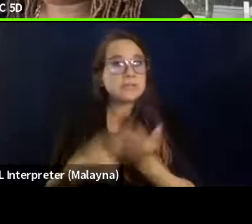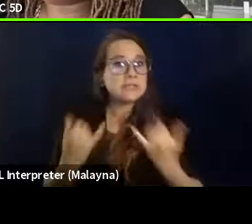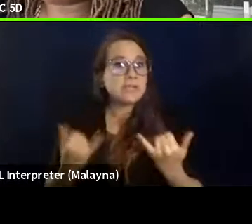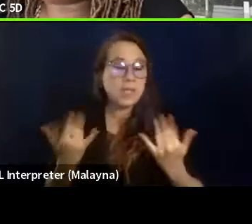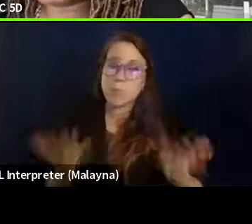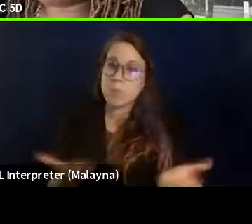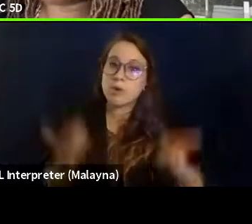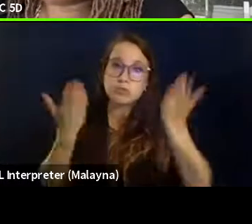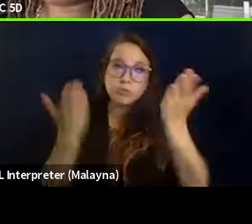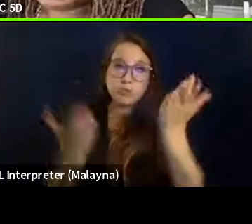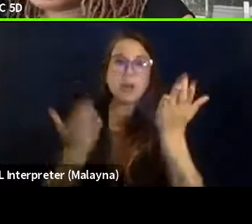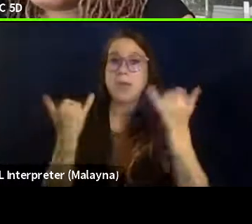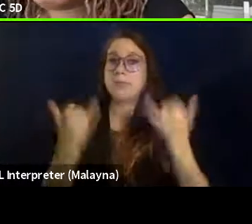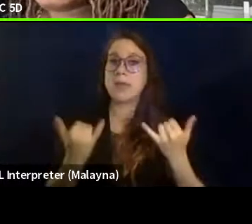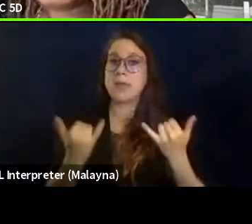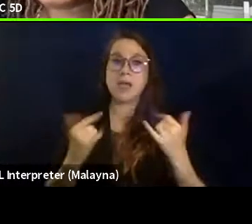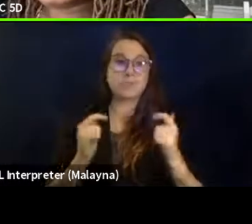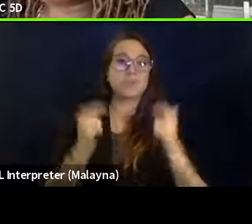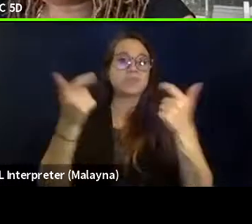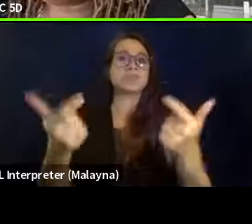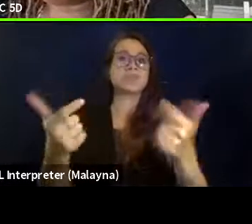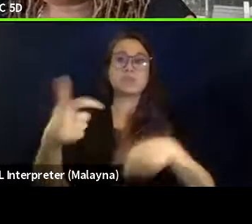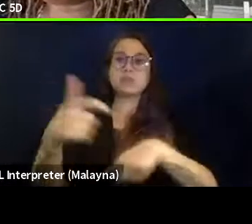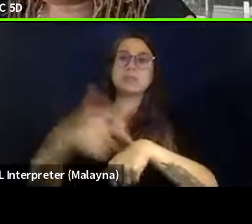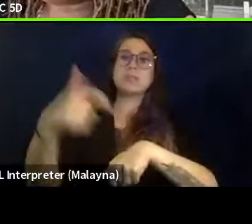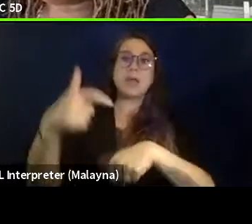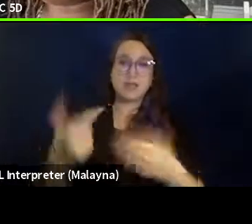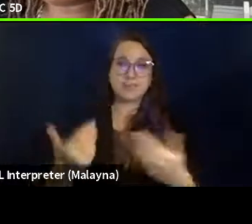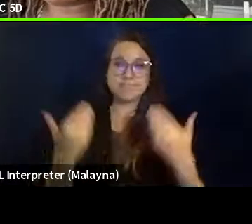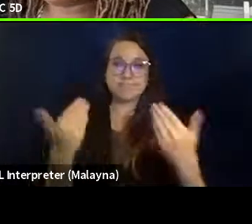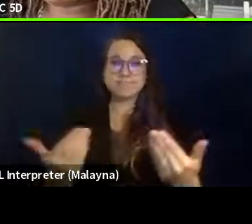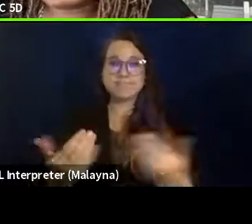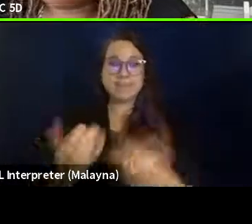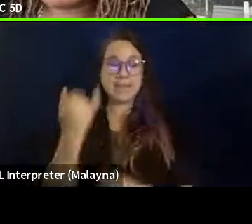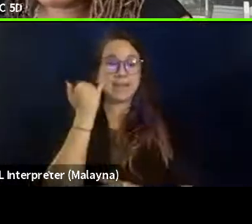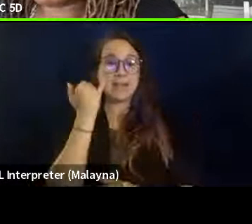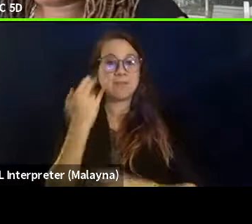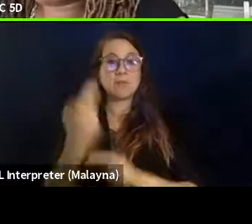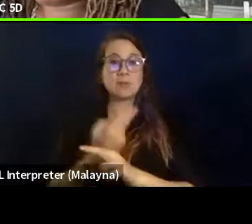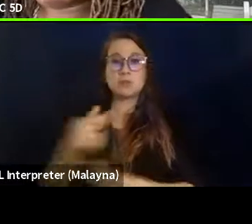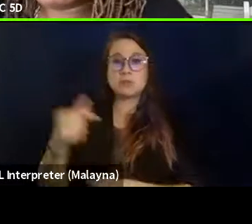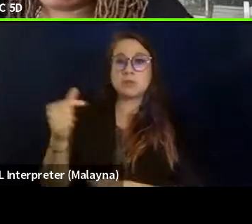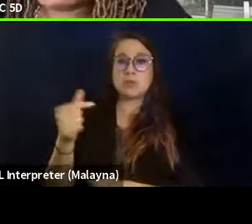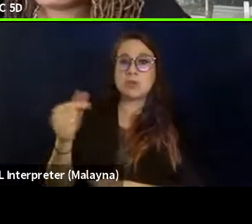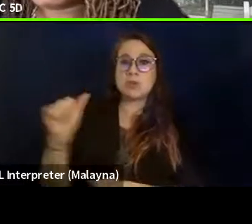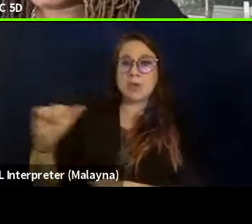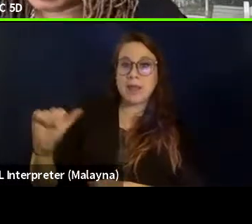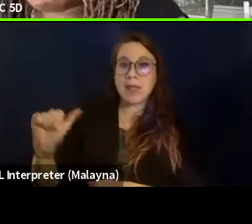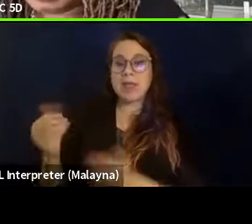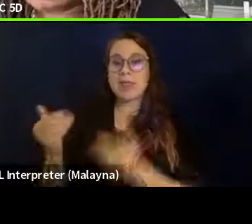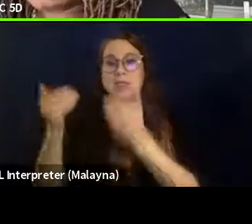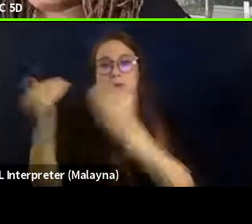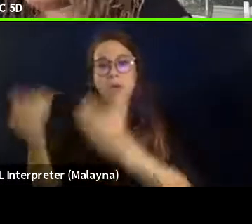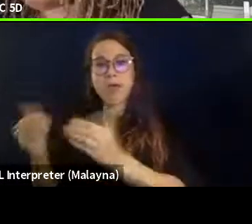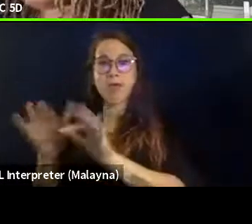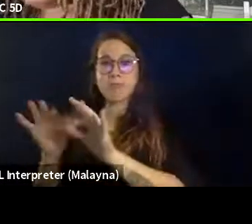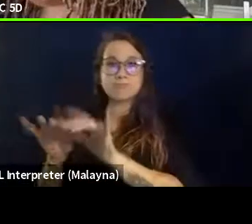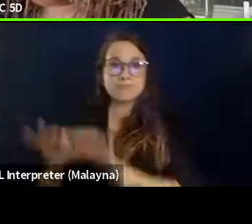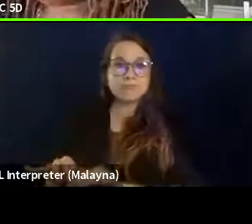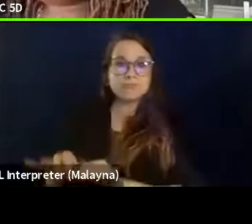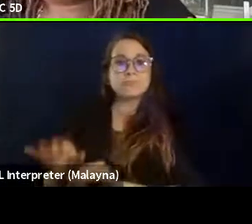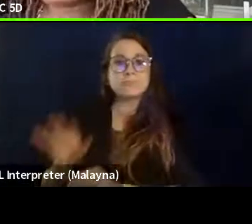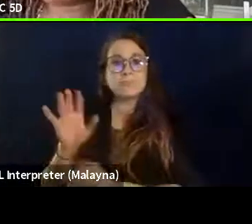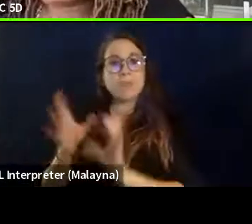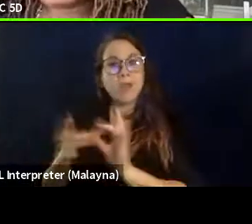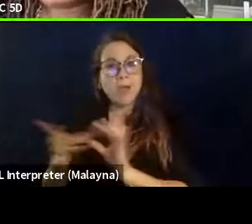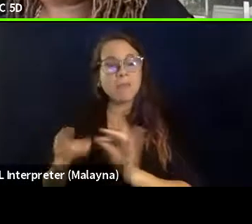bring it up because now is your time. If you'll use the Q&A feature to submit your question or comment, or if